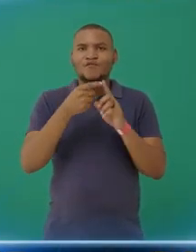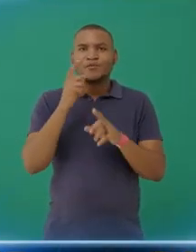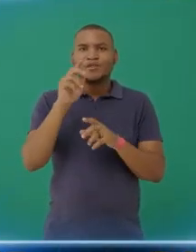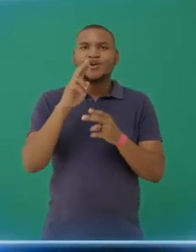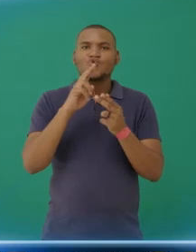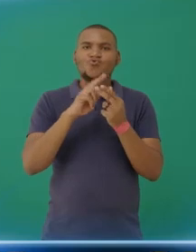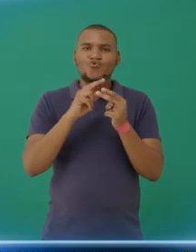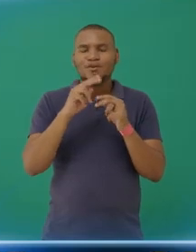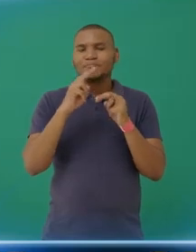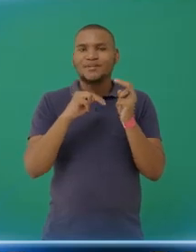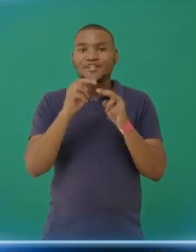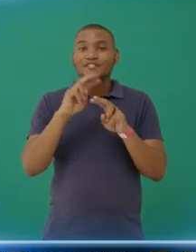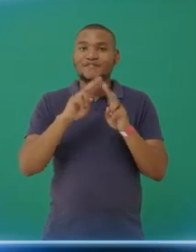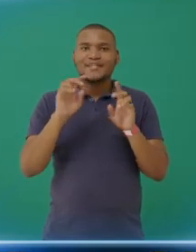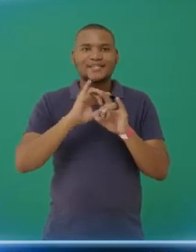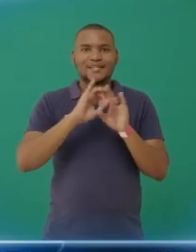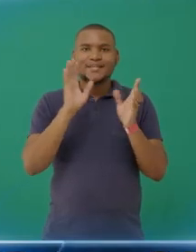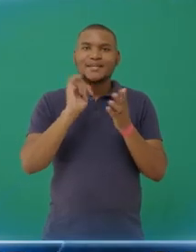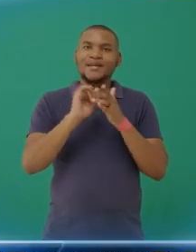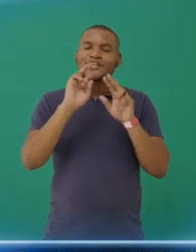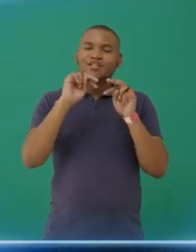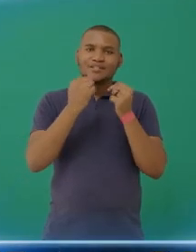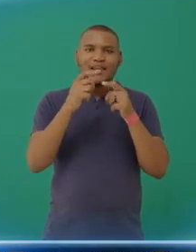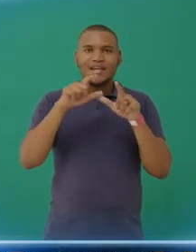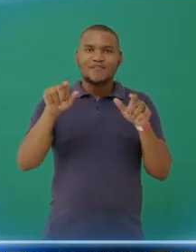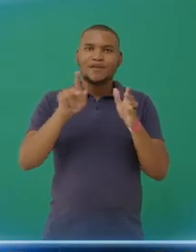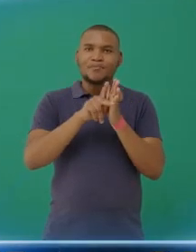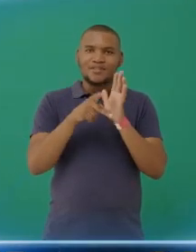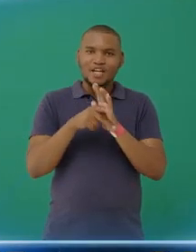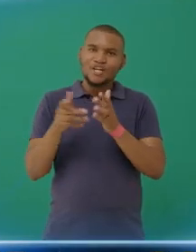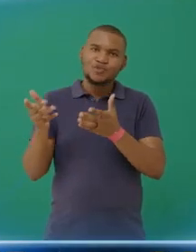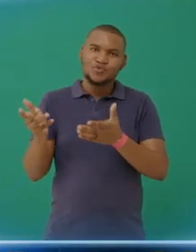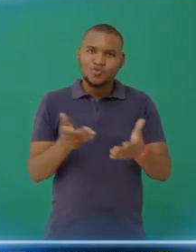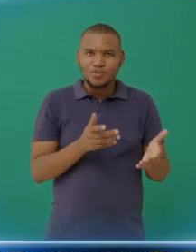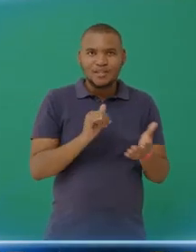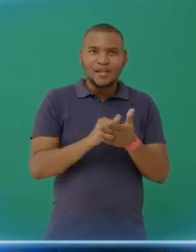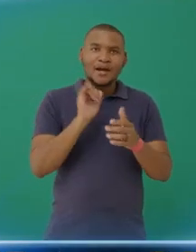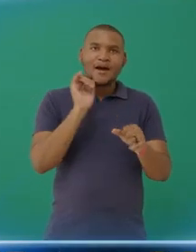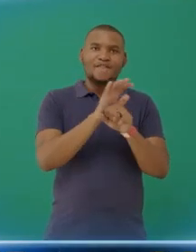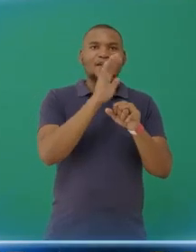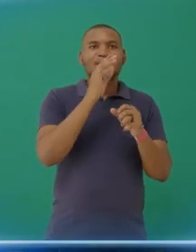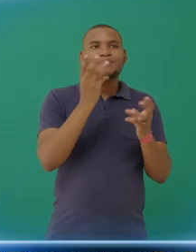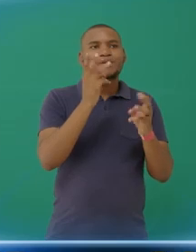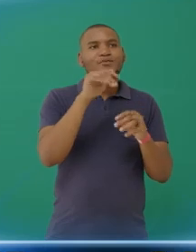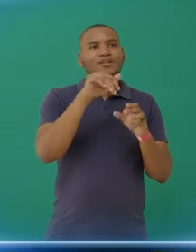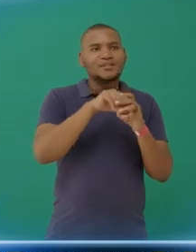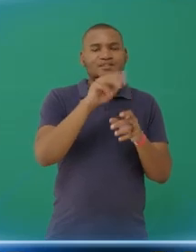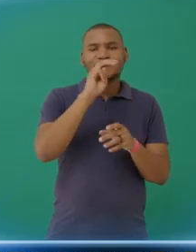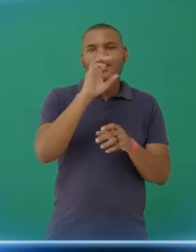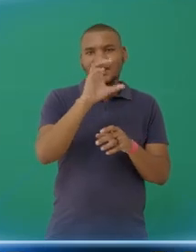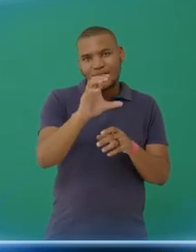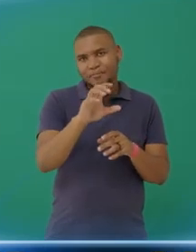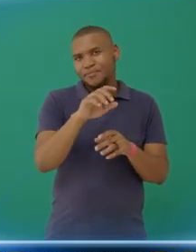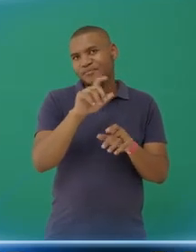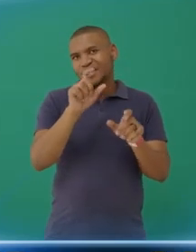buildings. It is very clear that at a national level, policies are introduced that affects residents in Mitchell's Plain in the Western Cape,